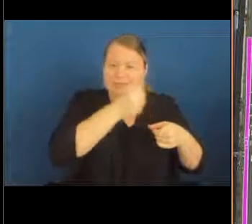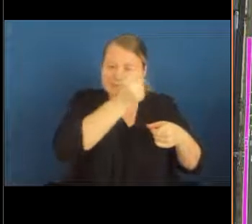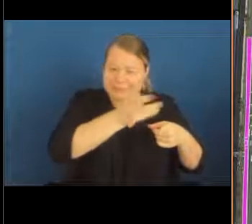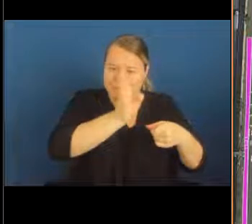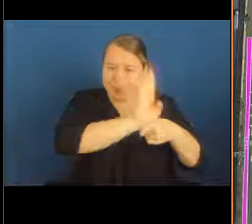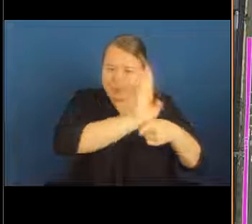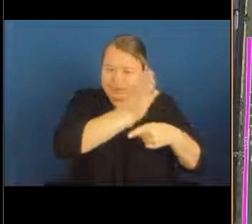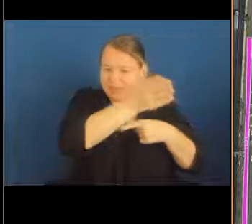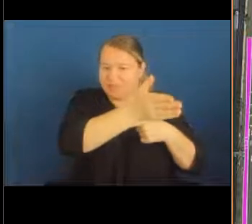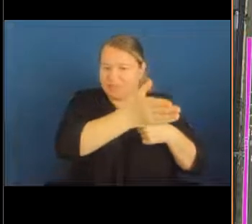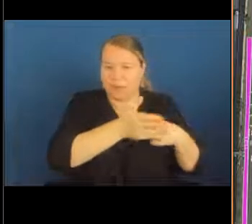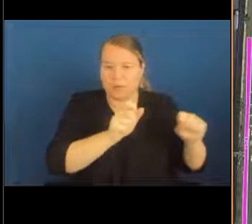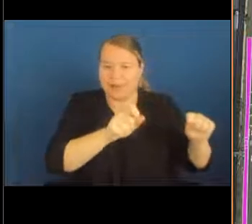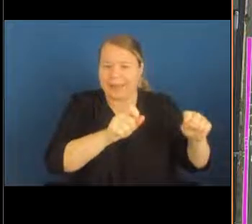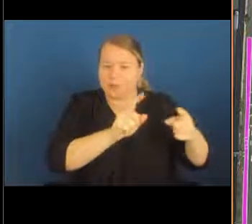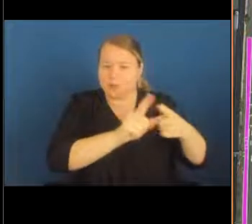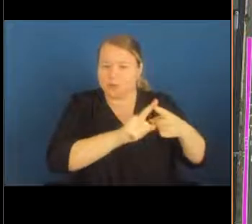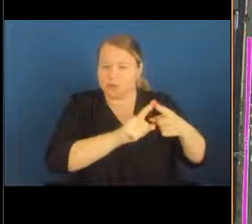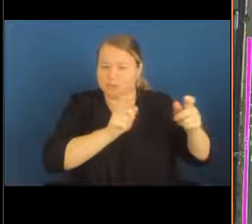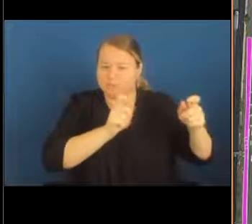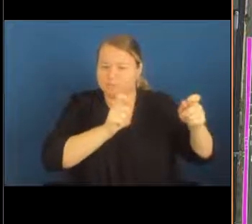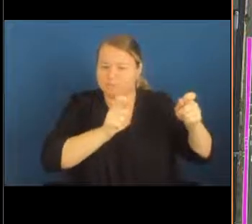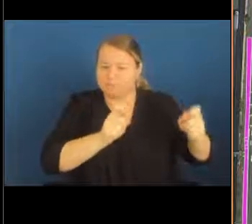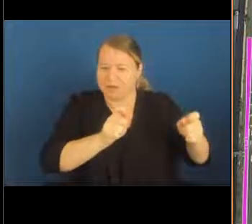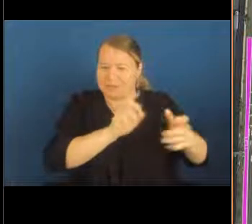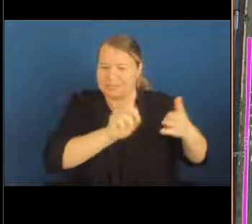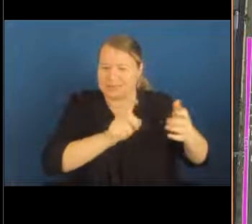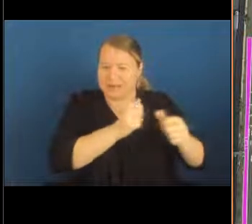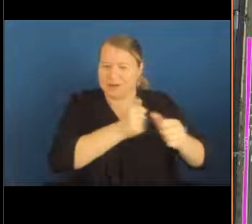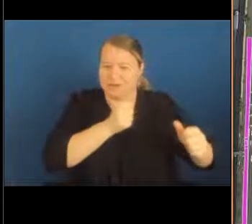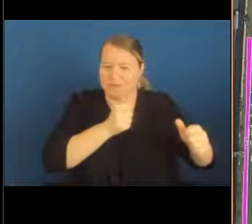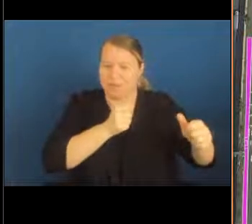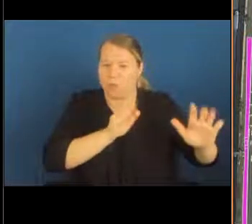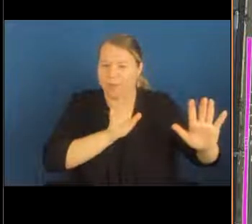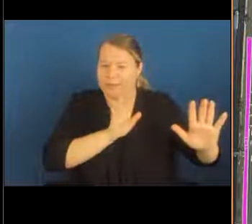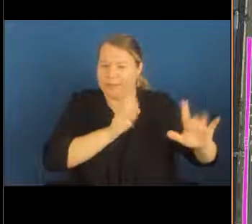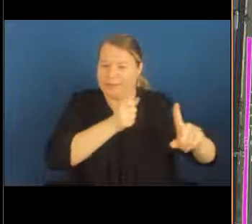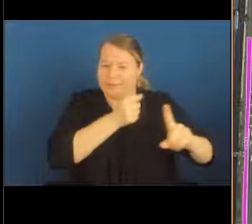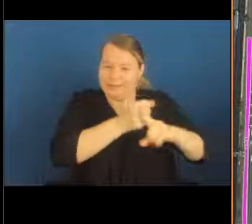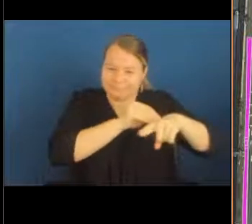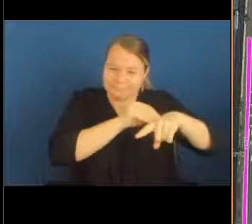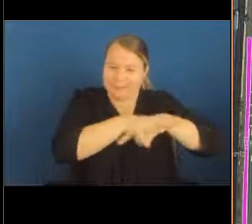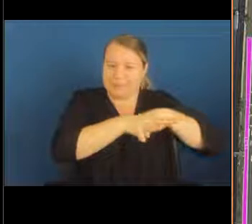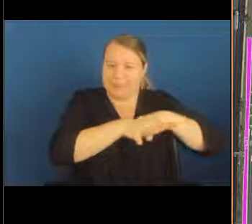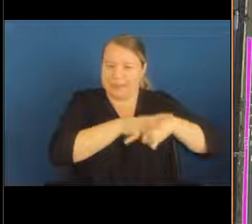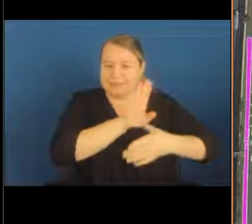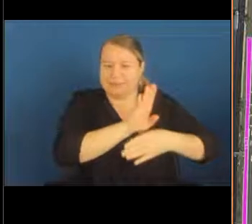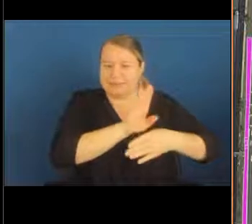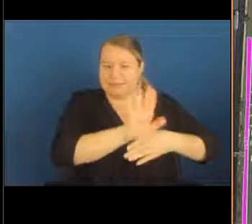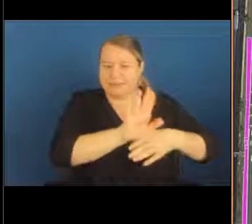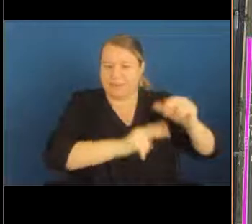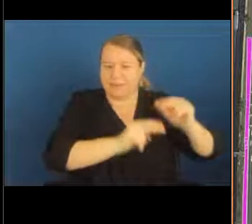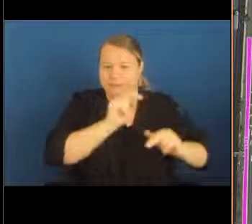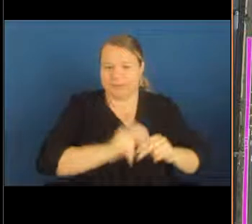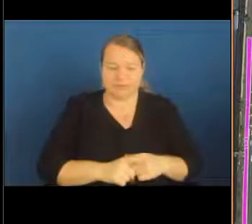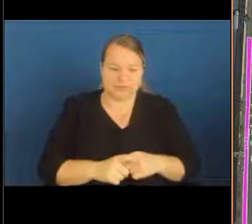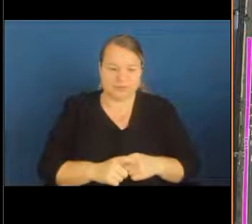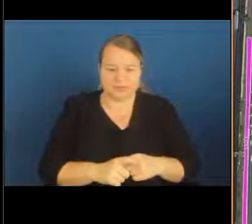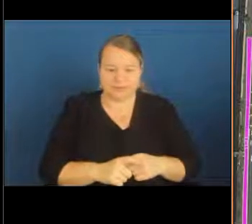it, and we were able to modify the design to avoid impacting that business, that building. So that